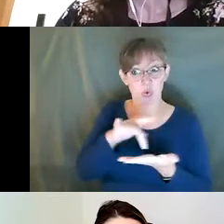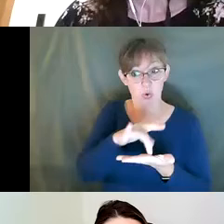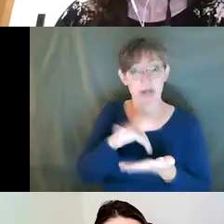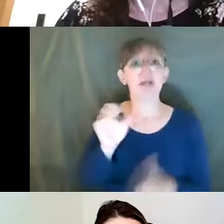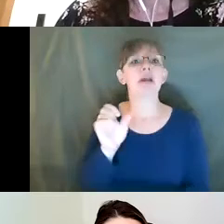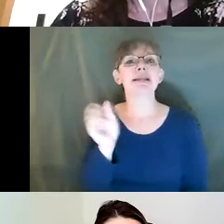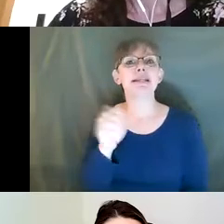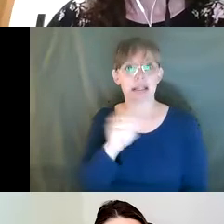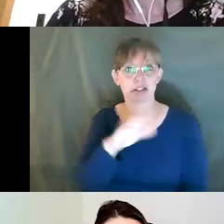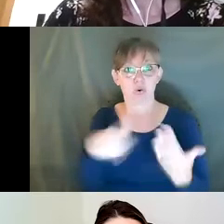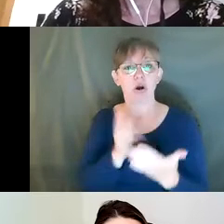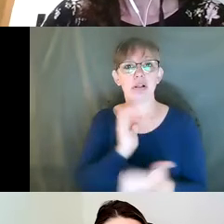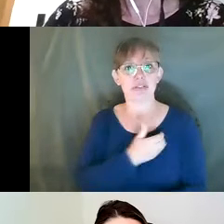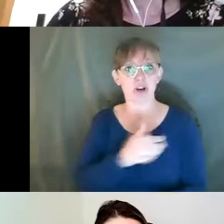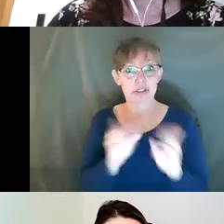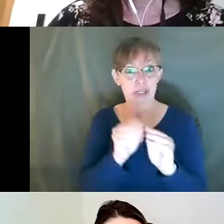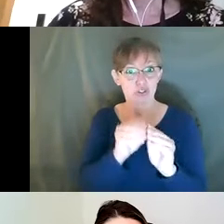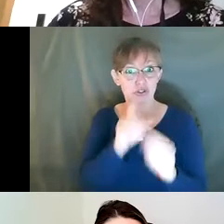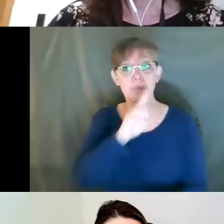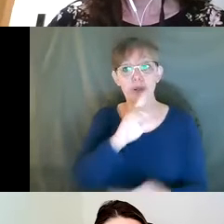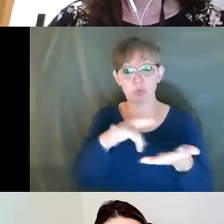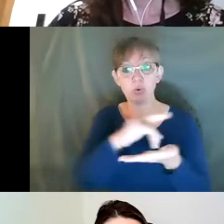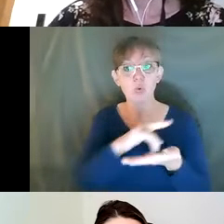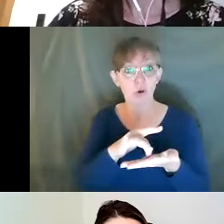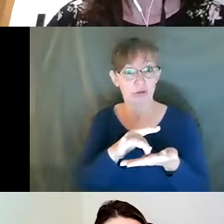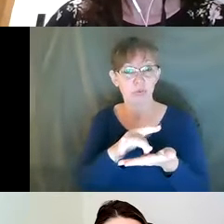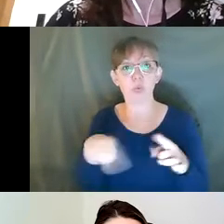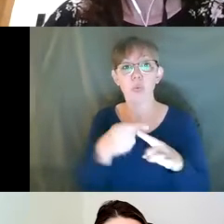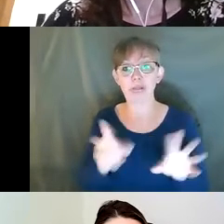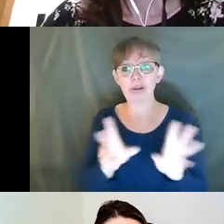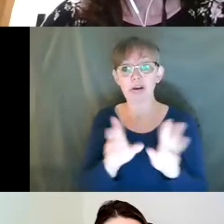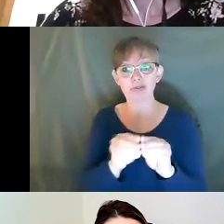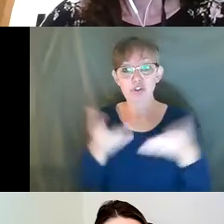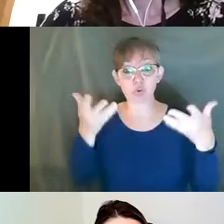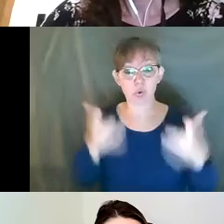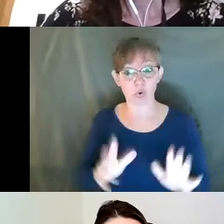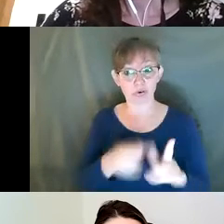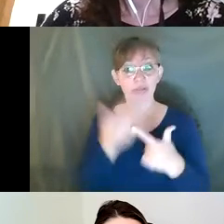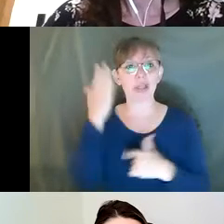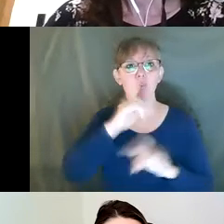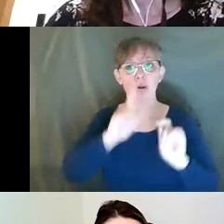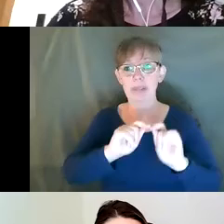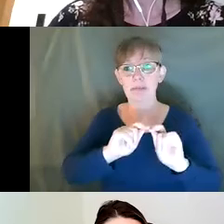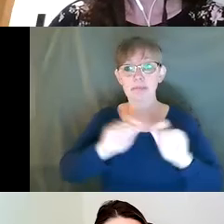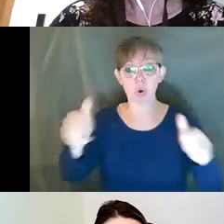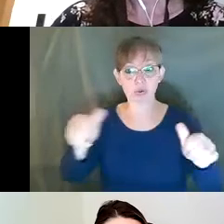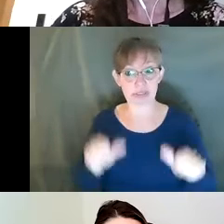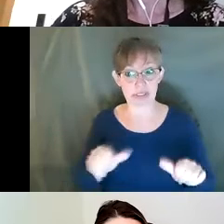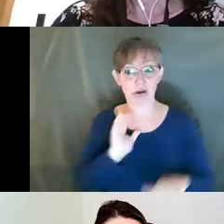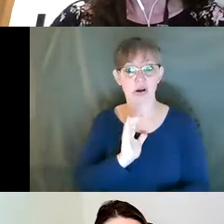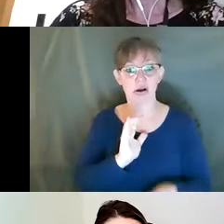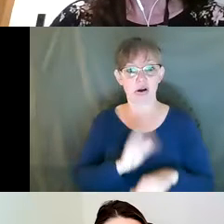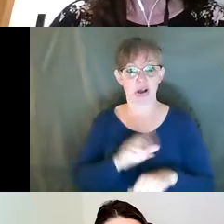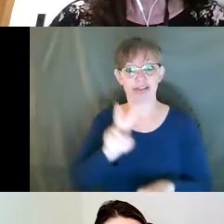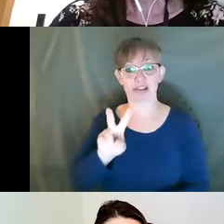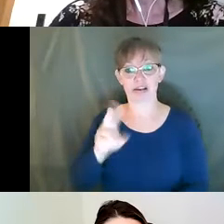sessions, we are recording all of them. When the conference is over, they'll be posted on the Vera House website. So yesterday's session and